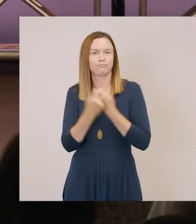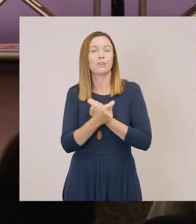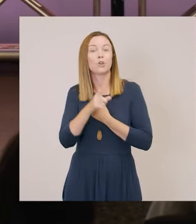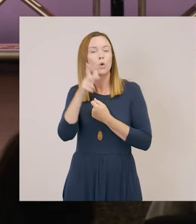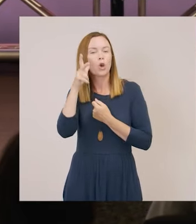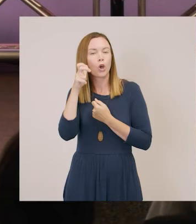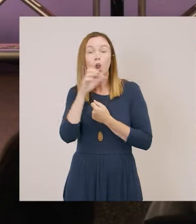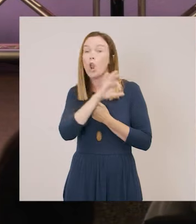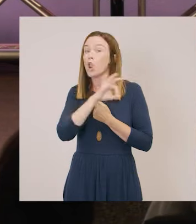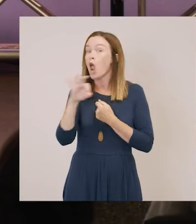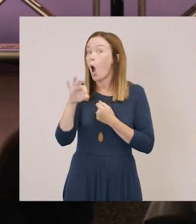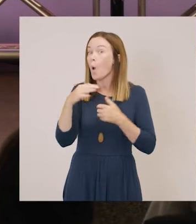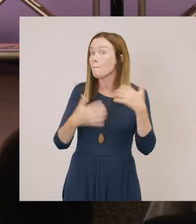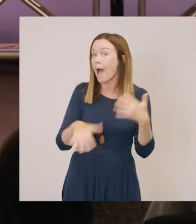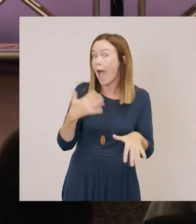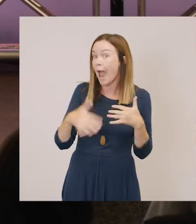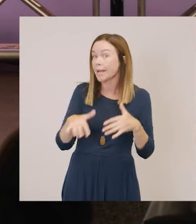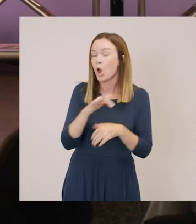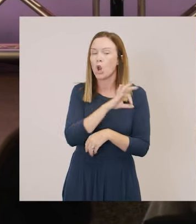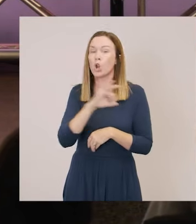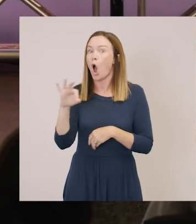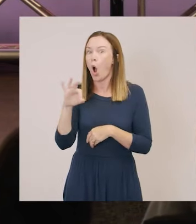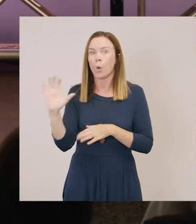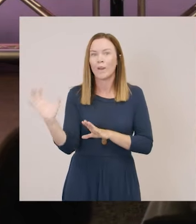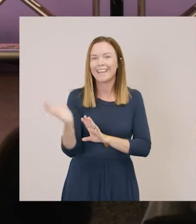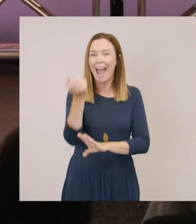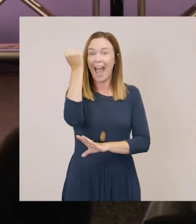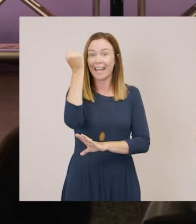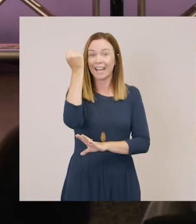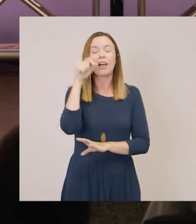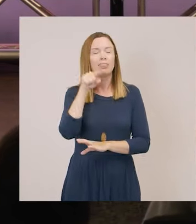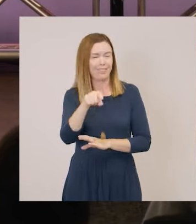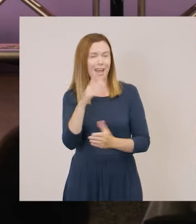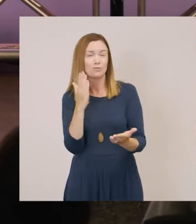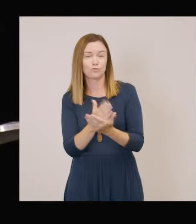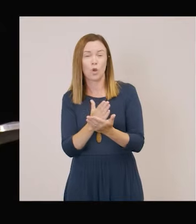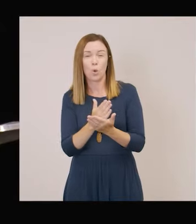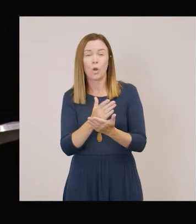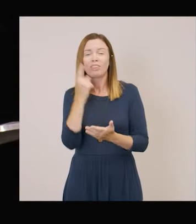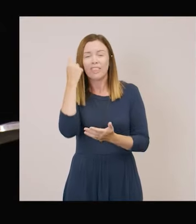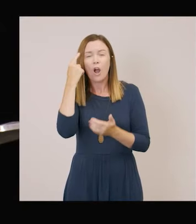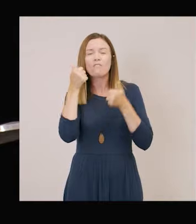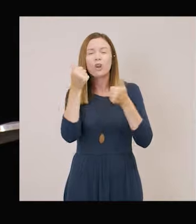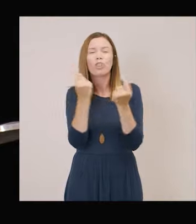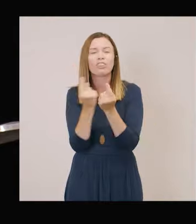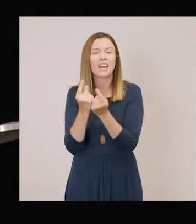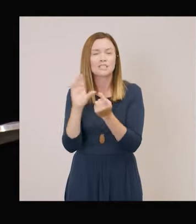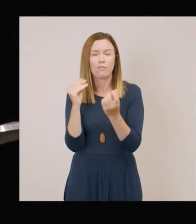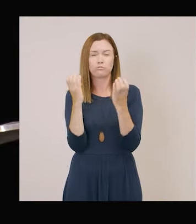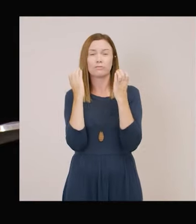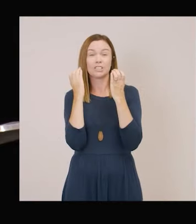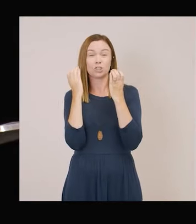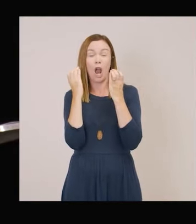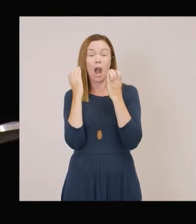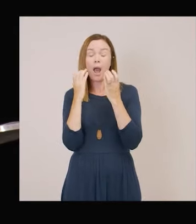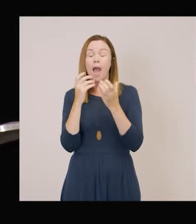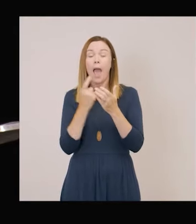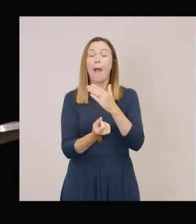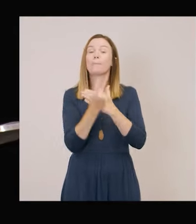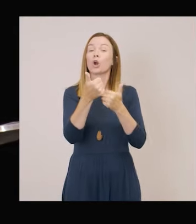You've heard that saying, no pain, no gain. It's true. Think about all the good things that come from extreme pressure. Giving